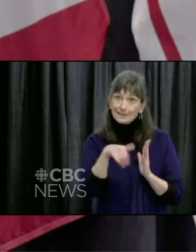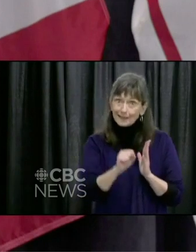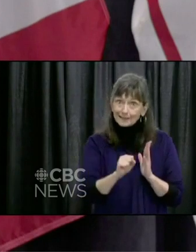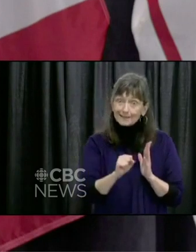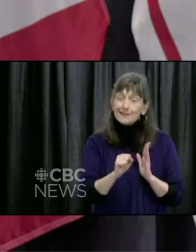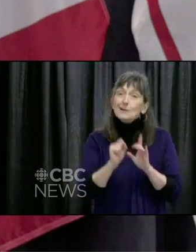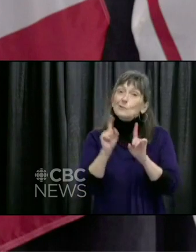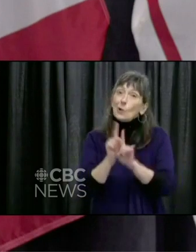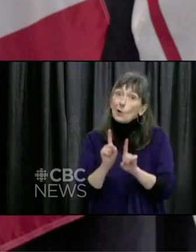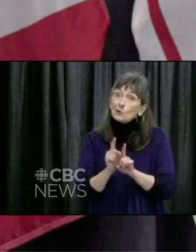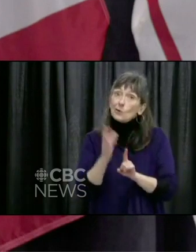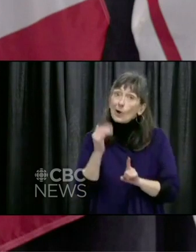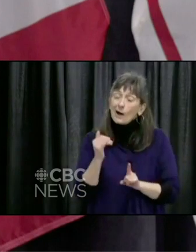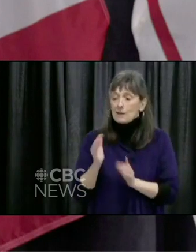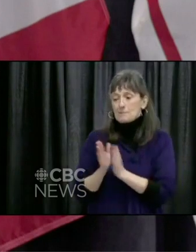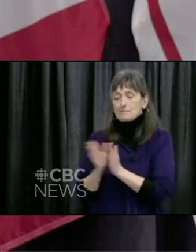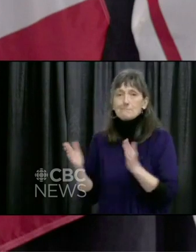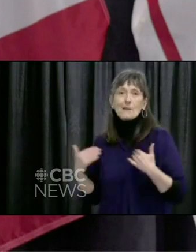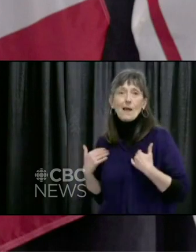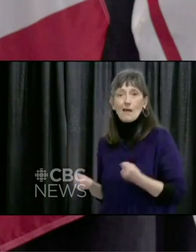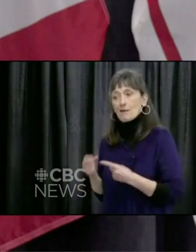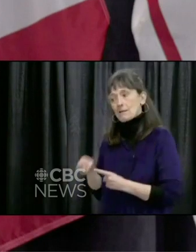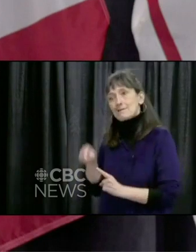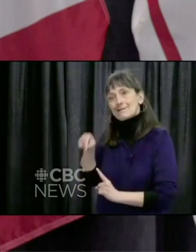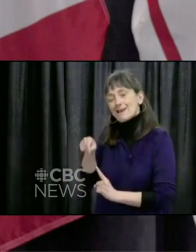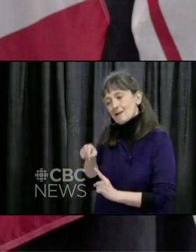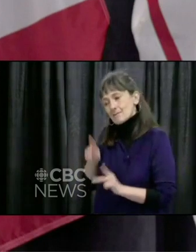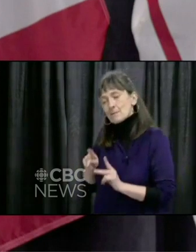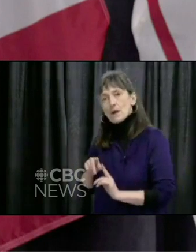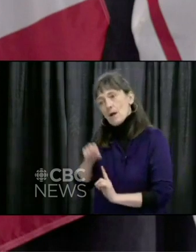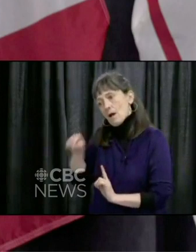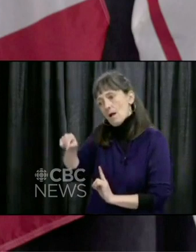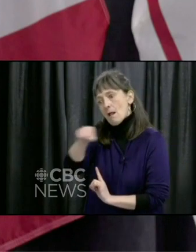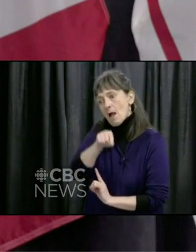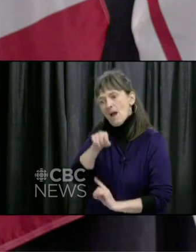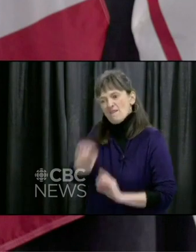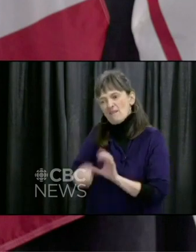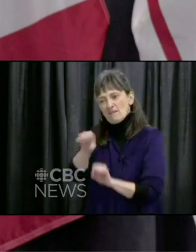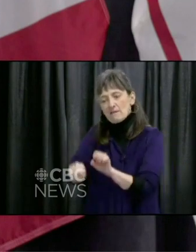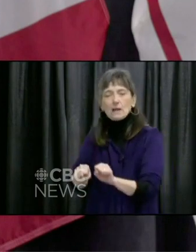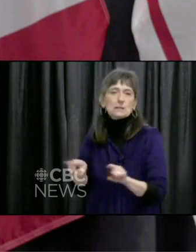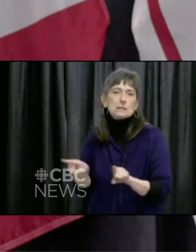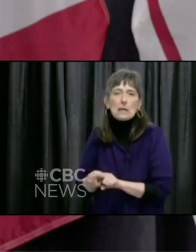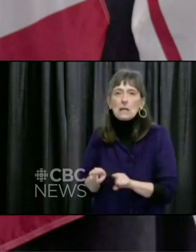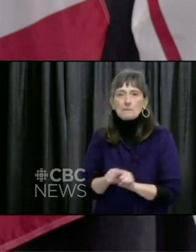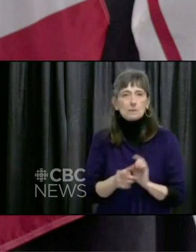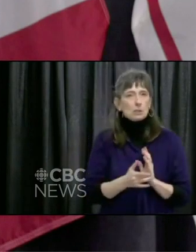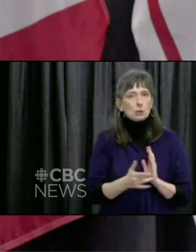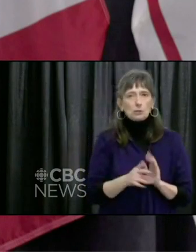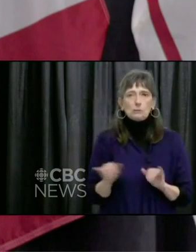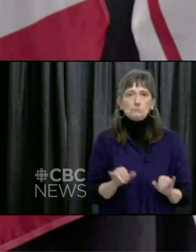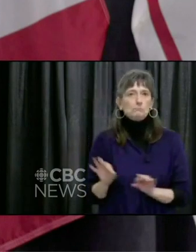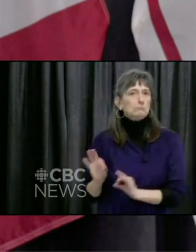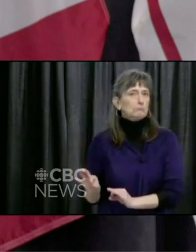the fact that our public health system functioned exactly the way it should.